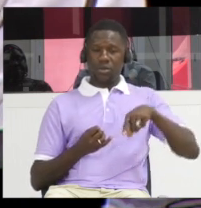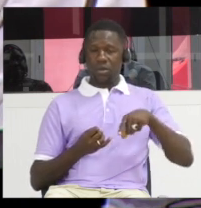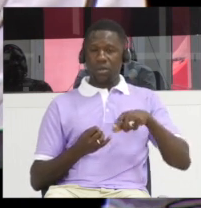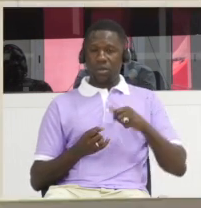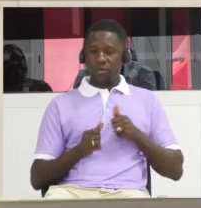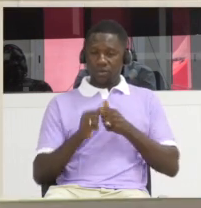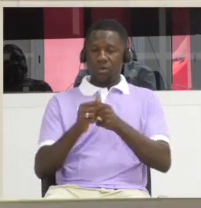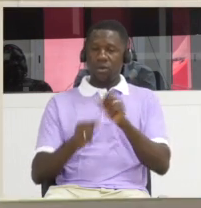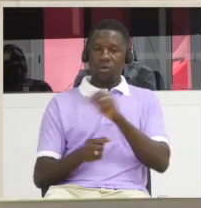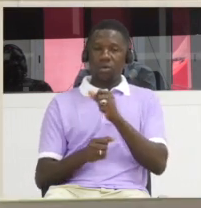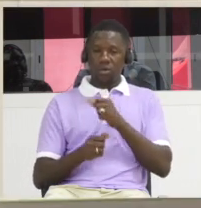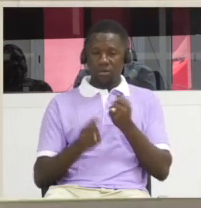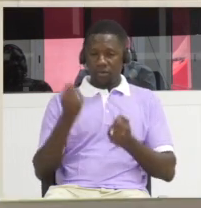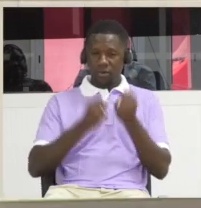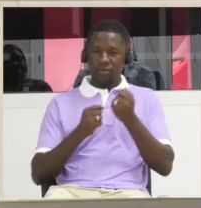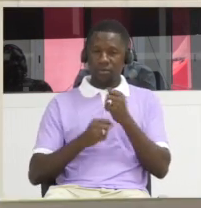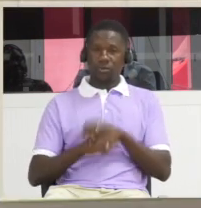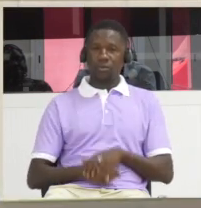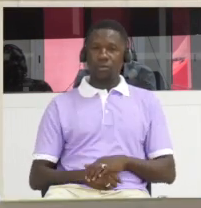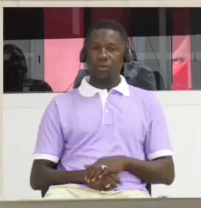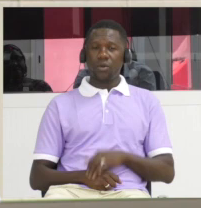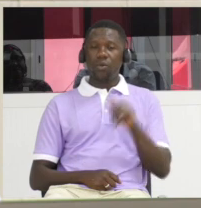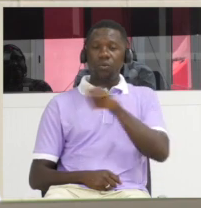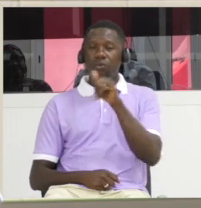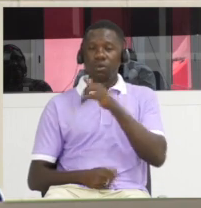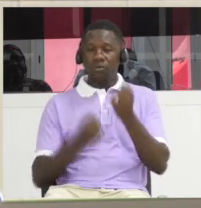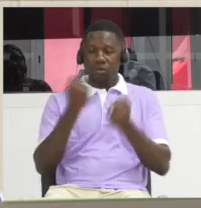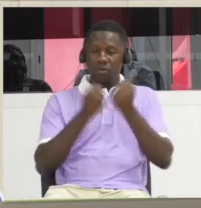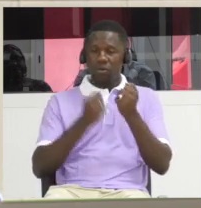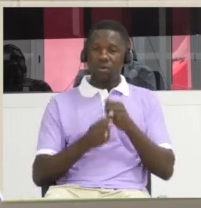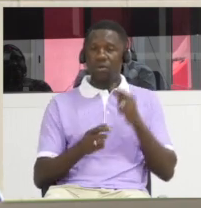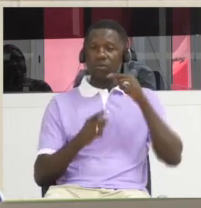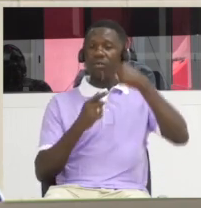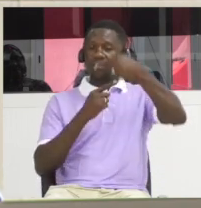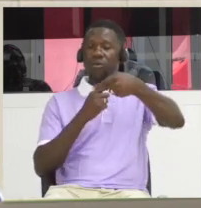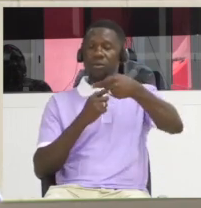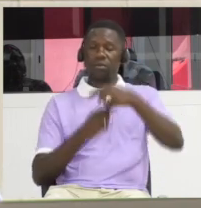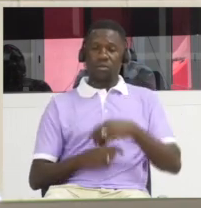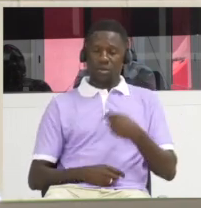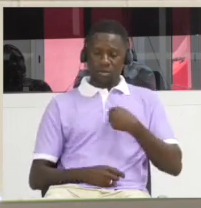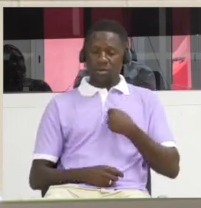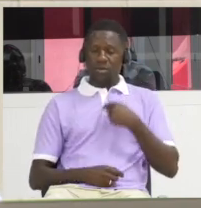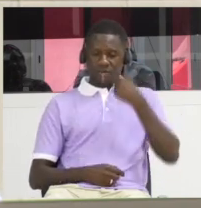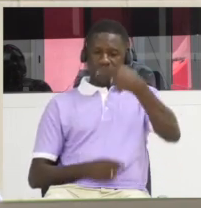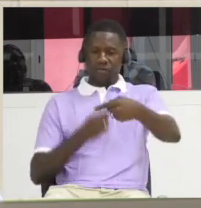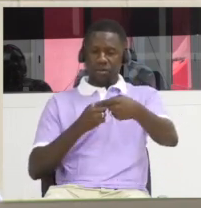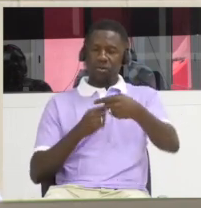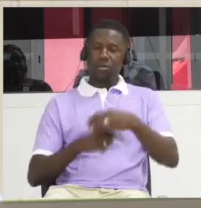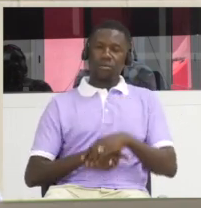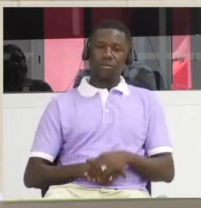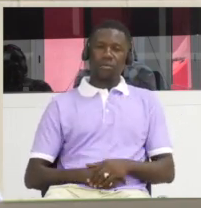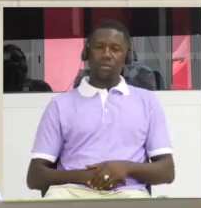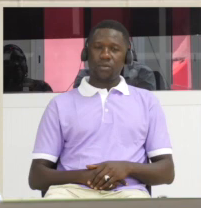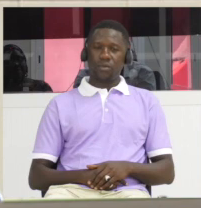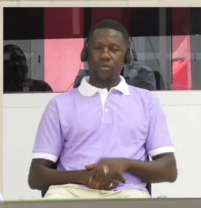vehicle. Yeah. Which vehicle was in front? I was in front. Okay. And you left the